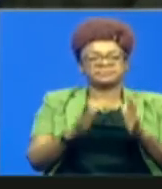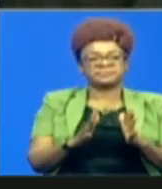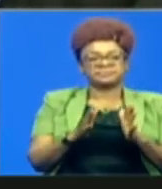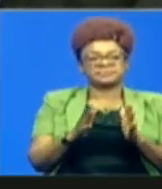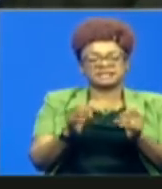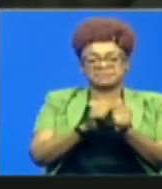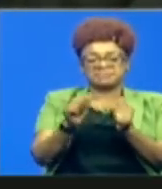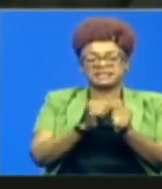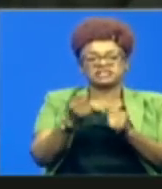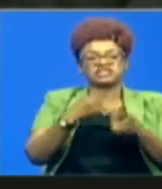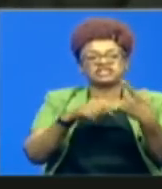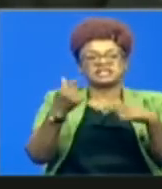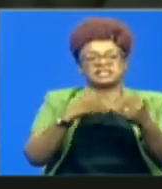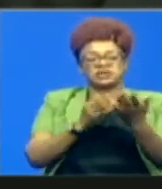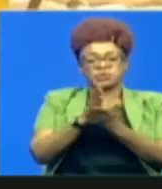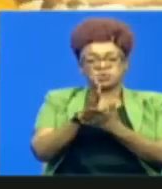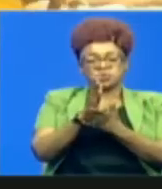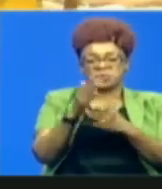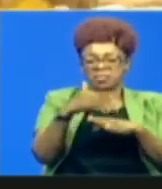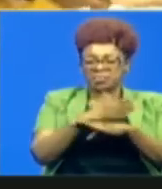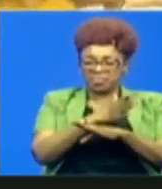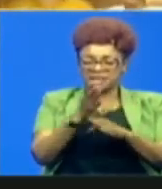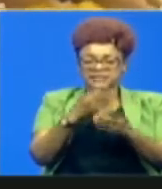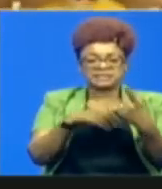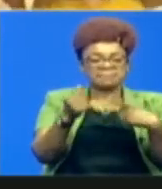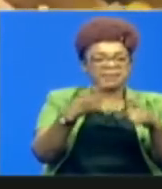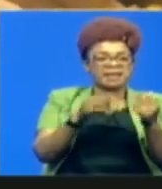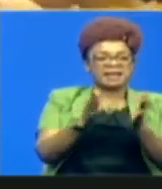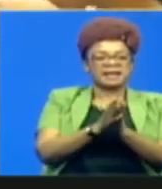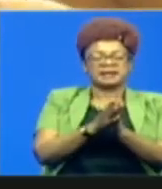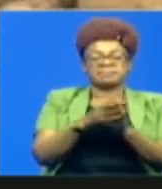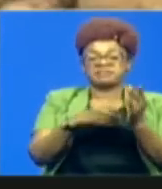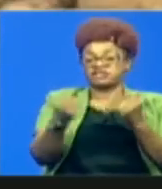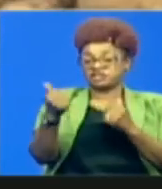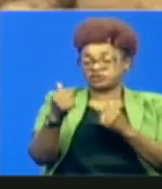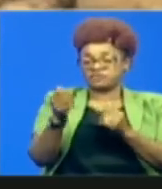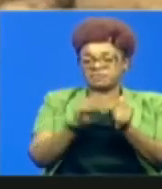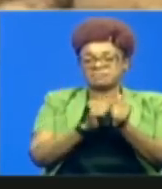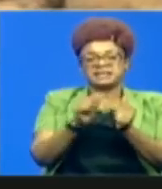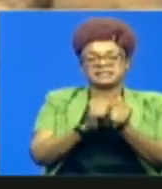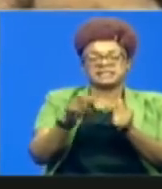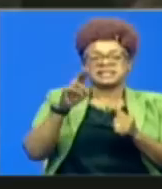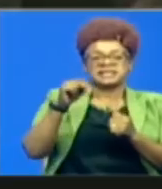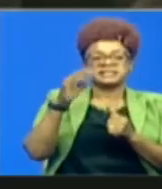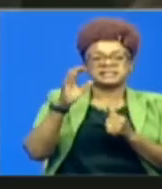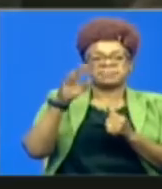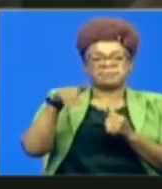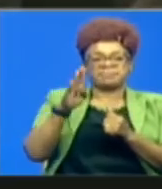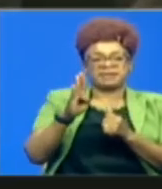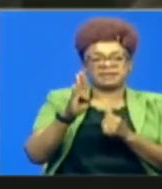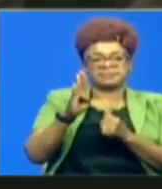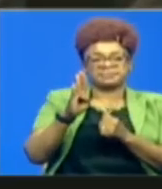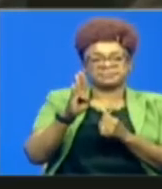maize traders through irregular supply and purchase of maize at the NCPB.